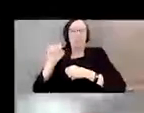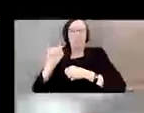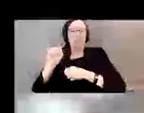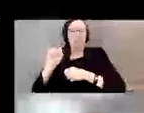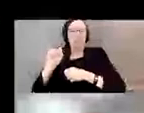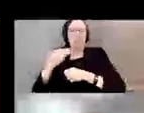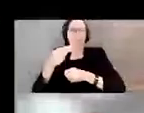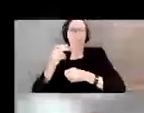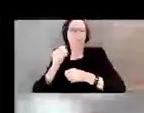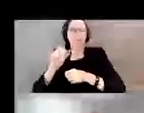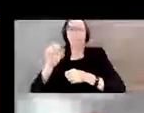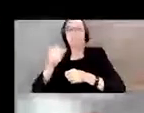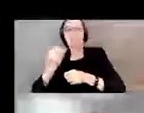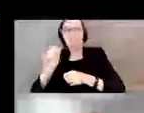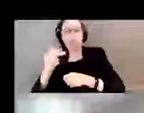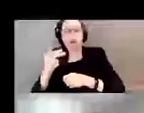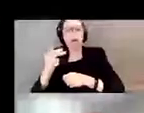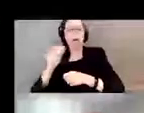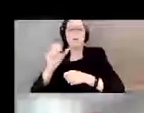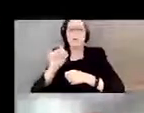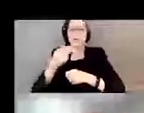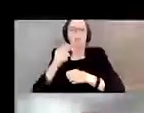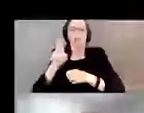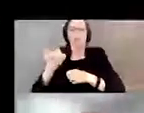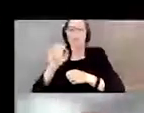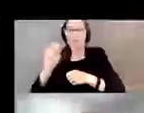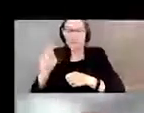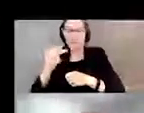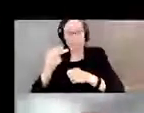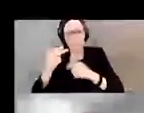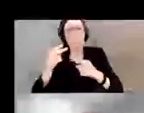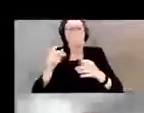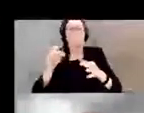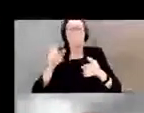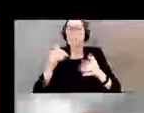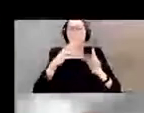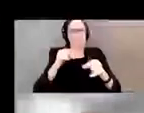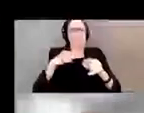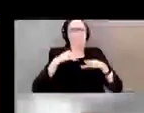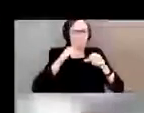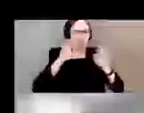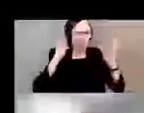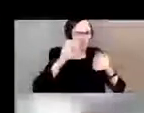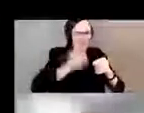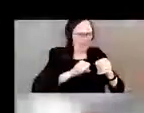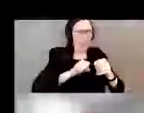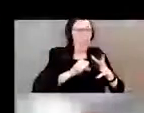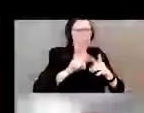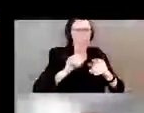who is concentrating his power in the south, close to the border with India, British-controlled